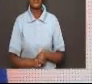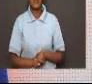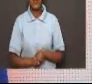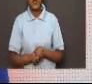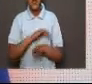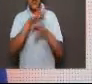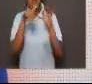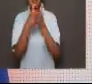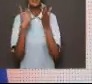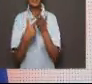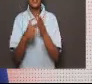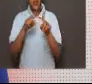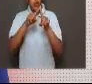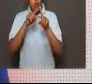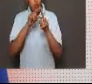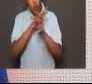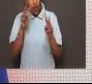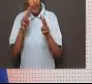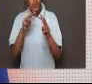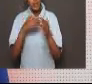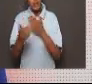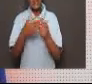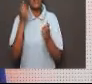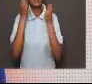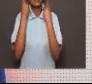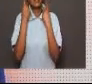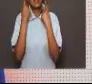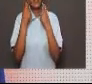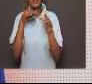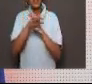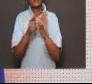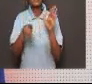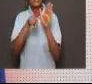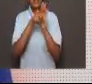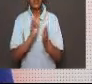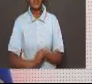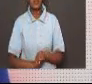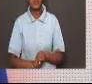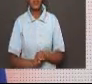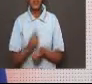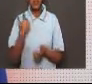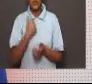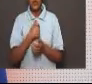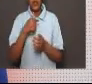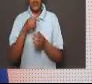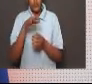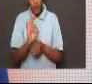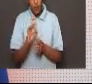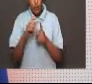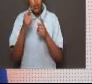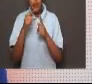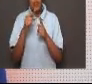All of this is quite easy to understand in principle. We attempt to find